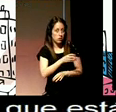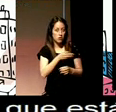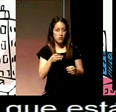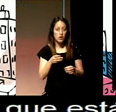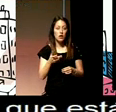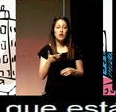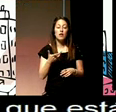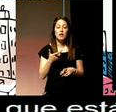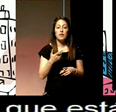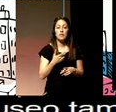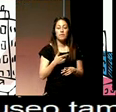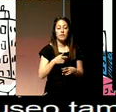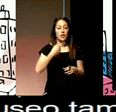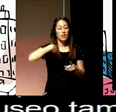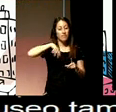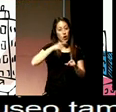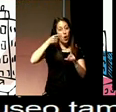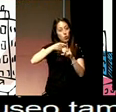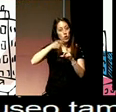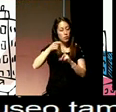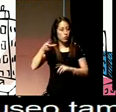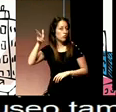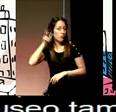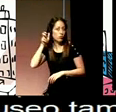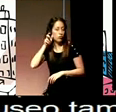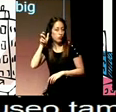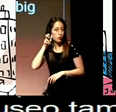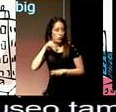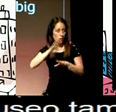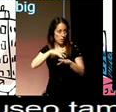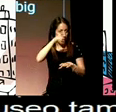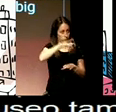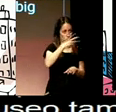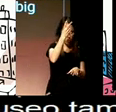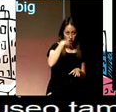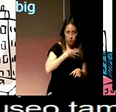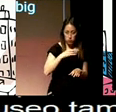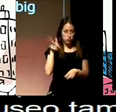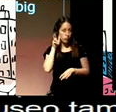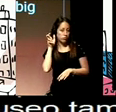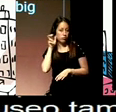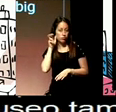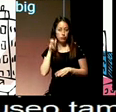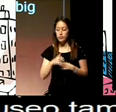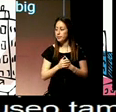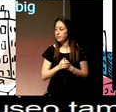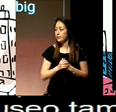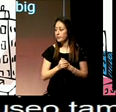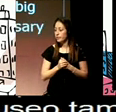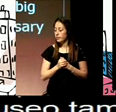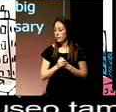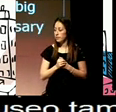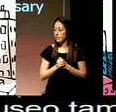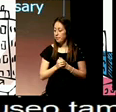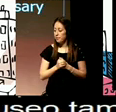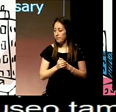are quite big and high, while mounting the exhibition, it was necessary to take care of the acoustics in